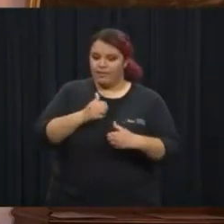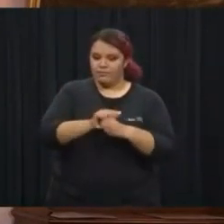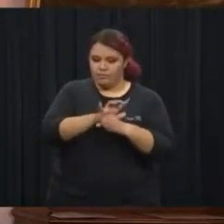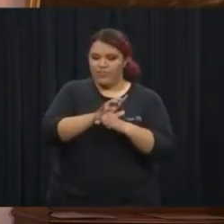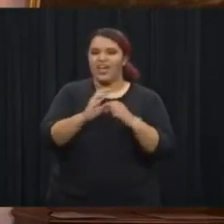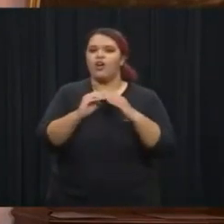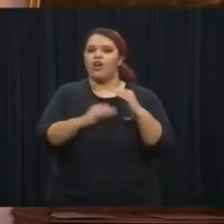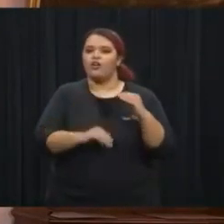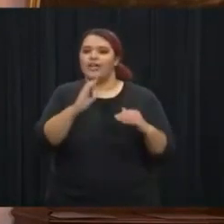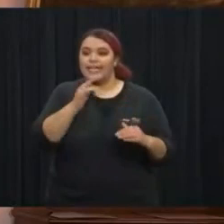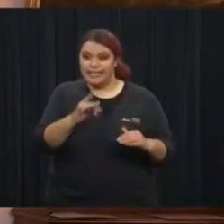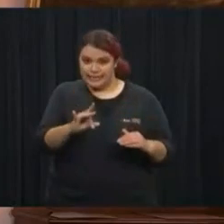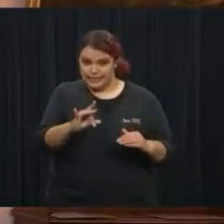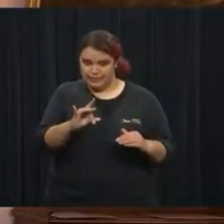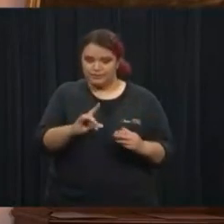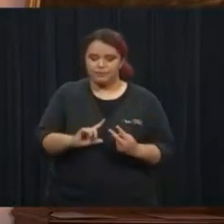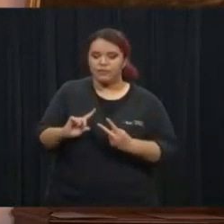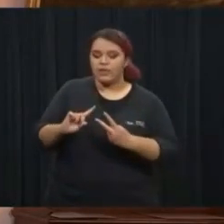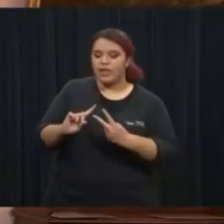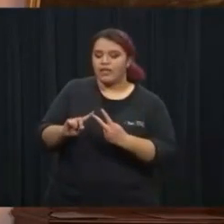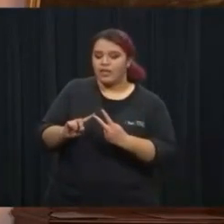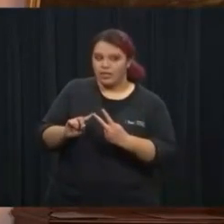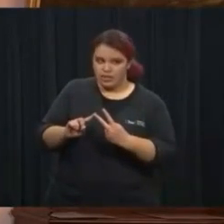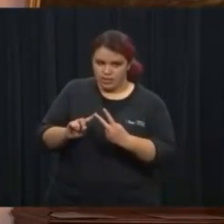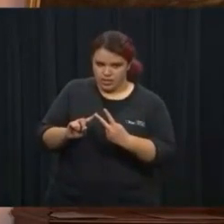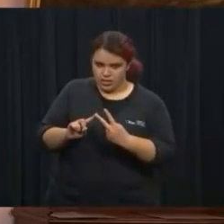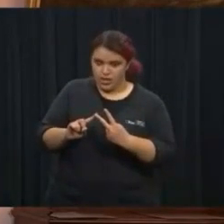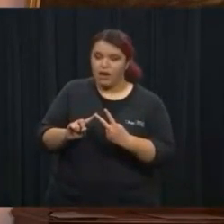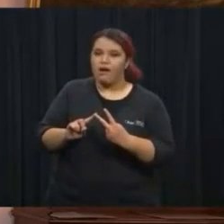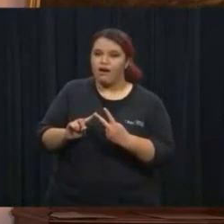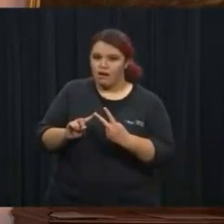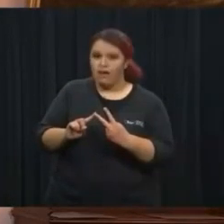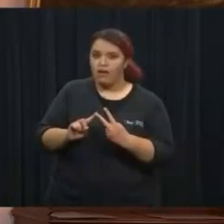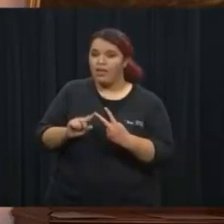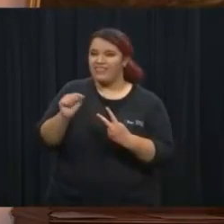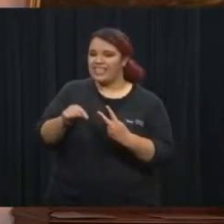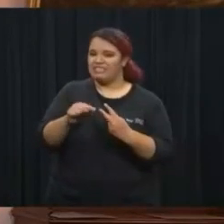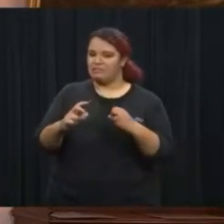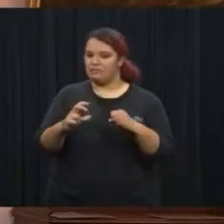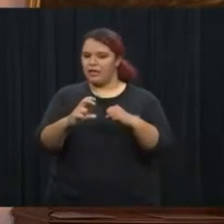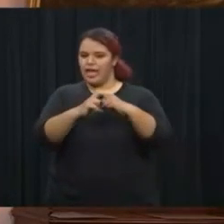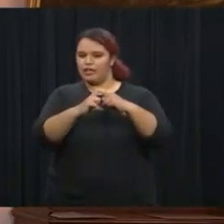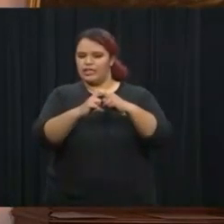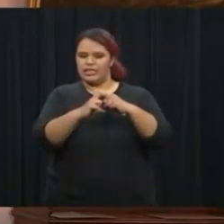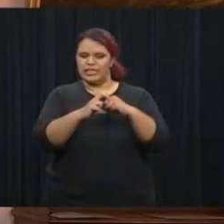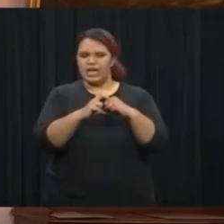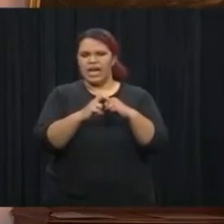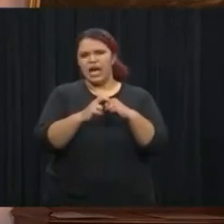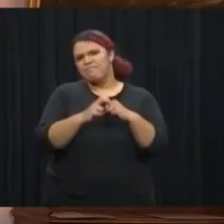the director's been working very closely with the sheriffs around the state. Any thoughts on early release of anyone?